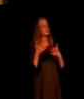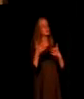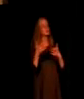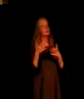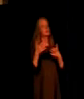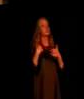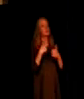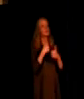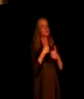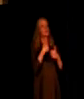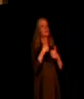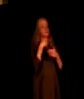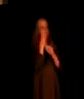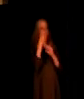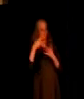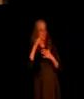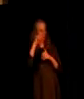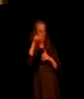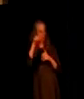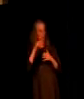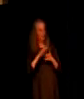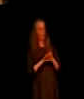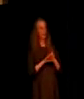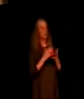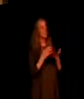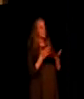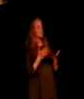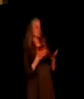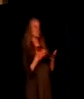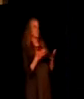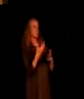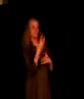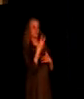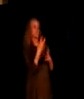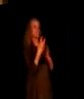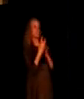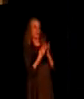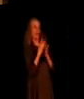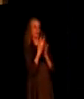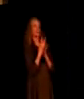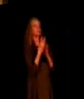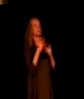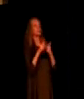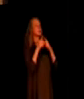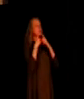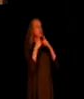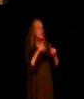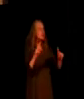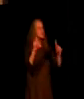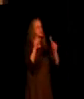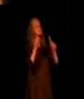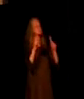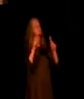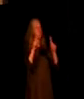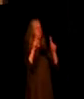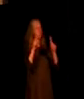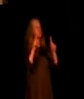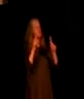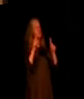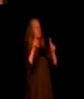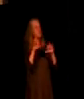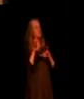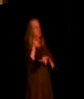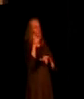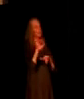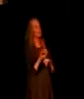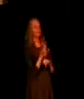basically, we'll get back to you later. And it wasn't a couple hours before they found out that it was just